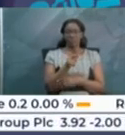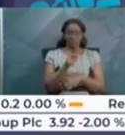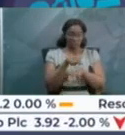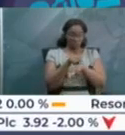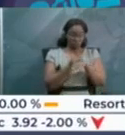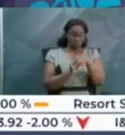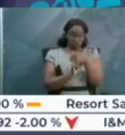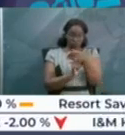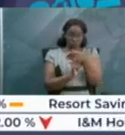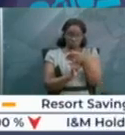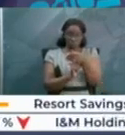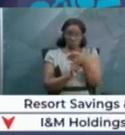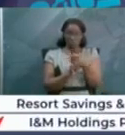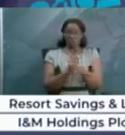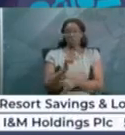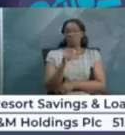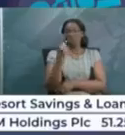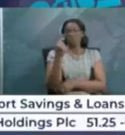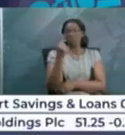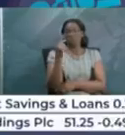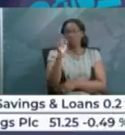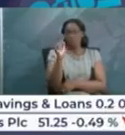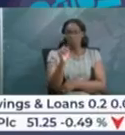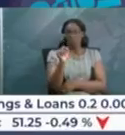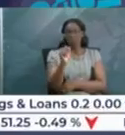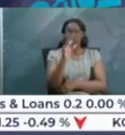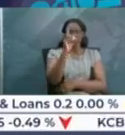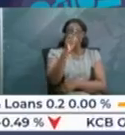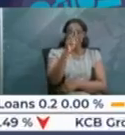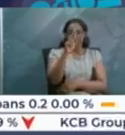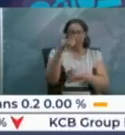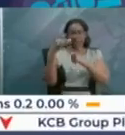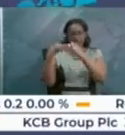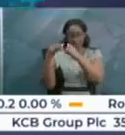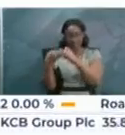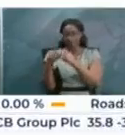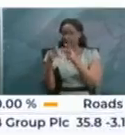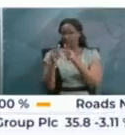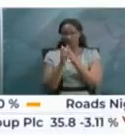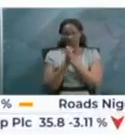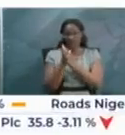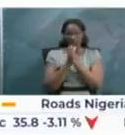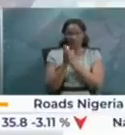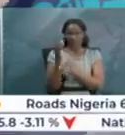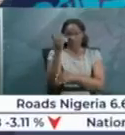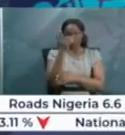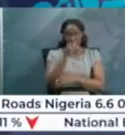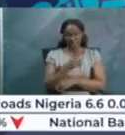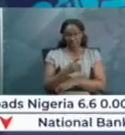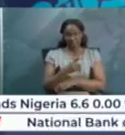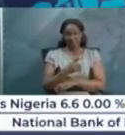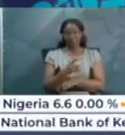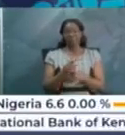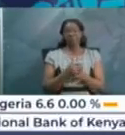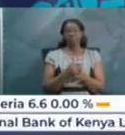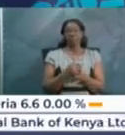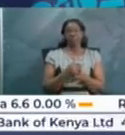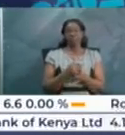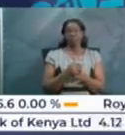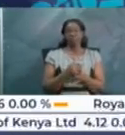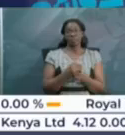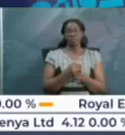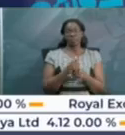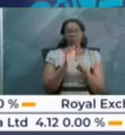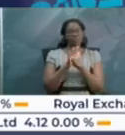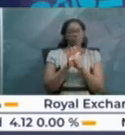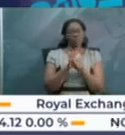watch, it's a model called the R88, a very interesting model, if you can see. Yeah, and a lot of things.